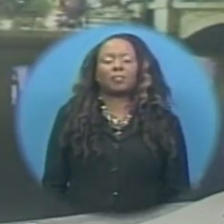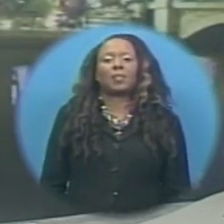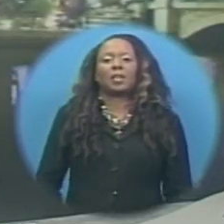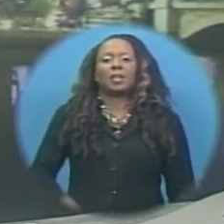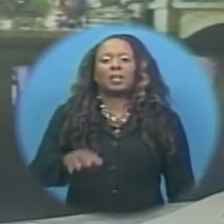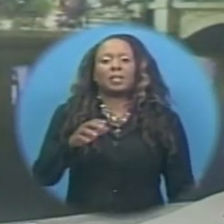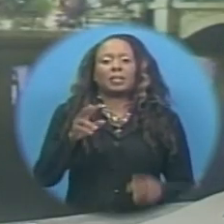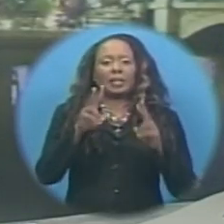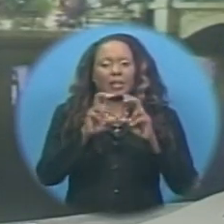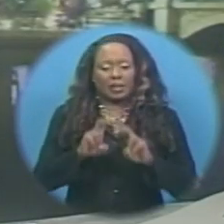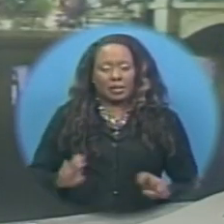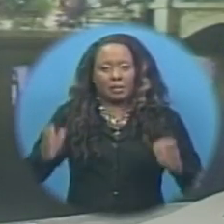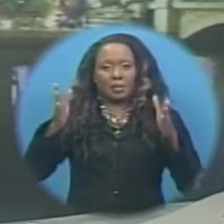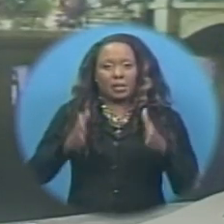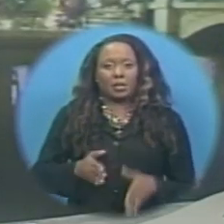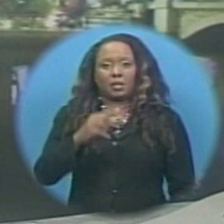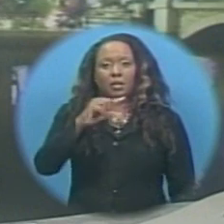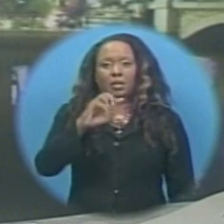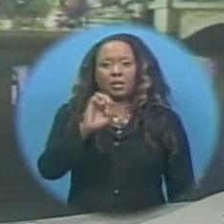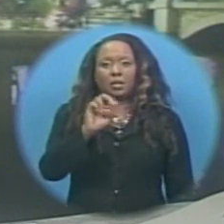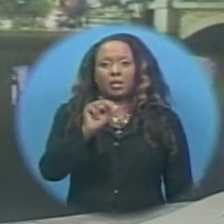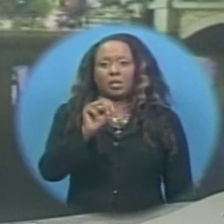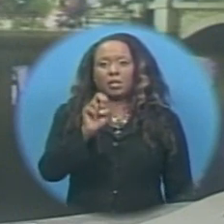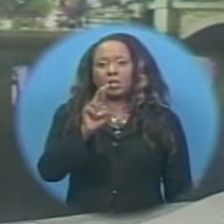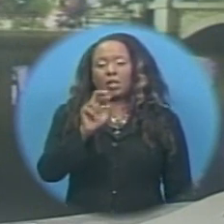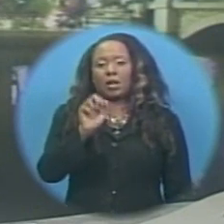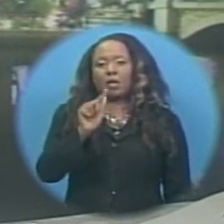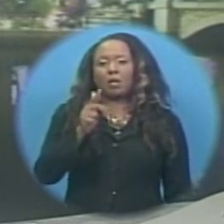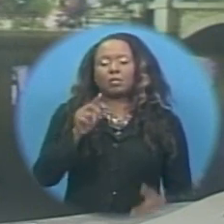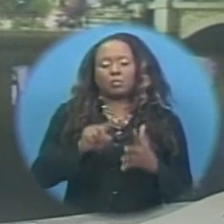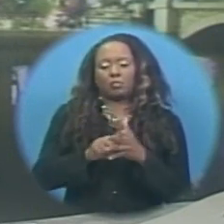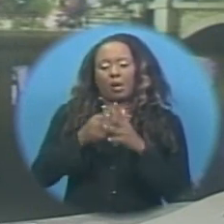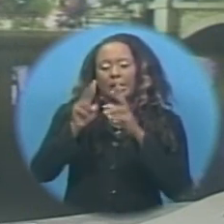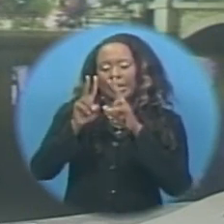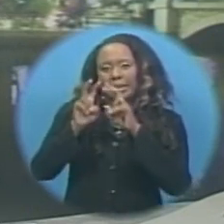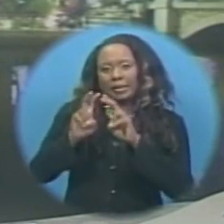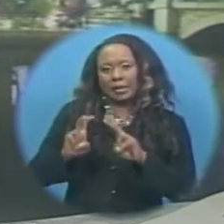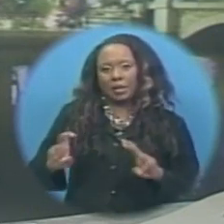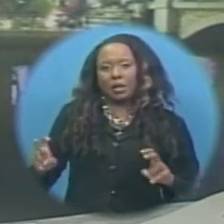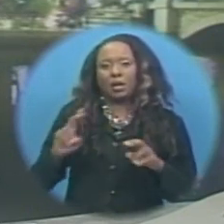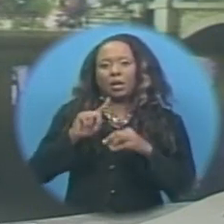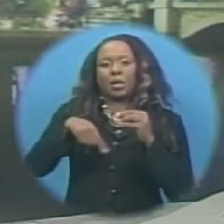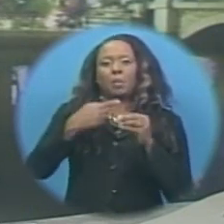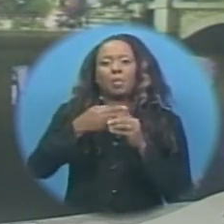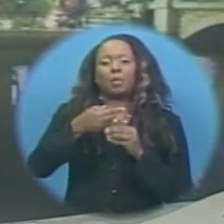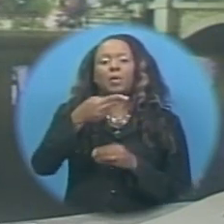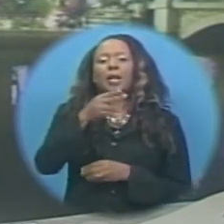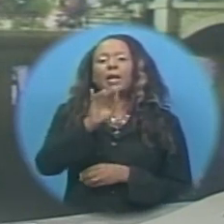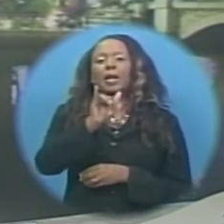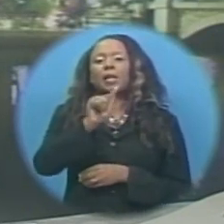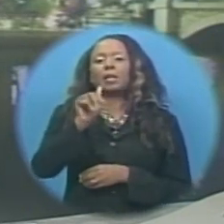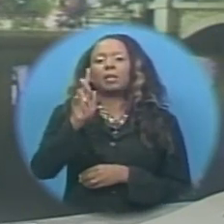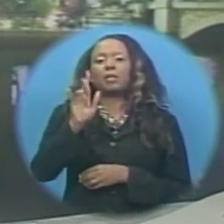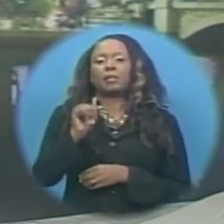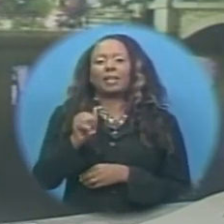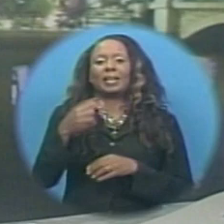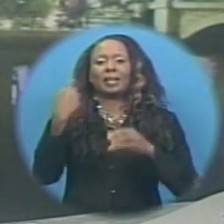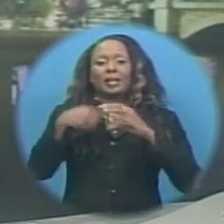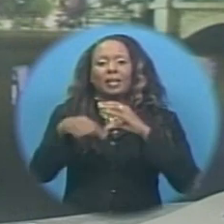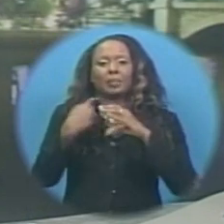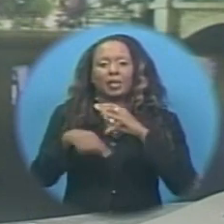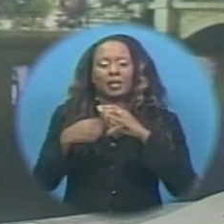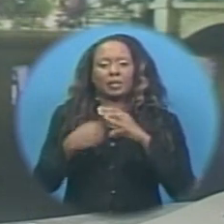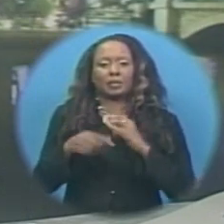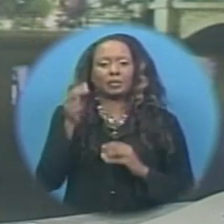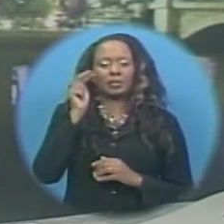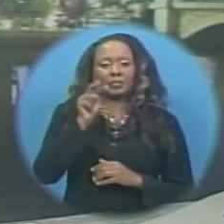Meanwhile, the Inspector General has launched an investigation into the case of Hillary Clinton's email server probe by the FBI. More details